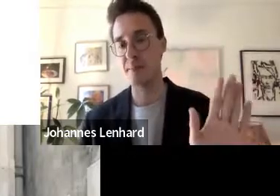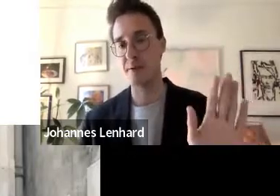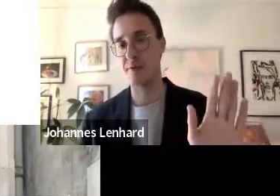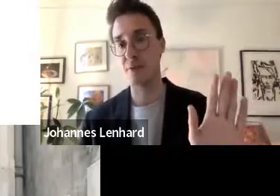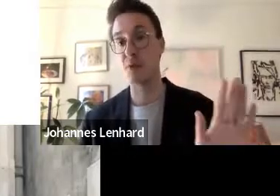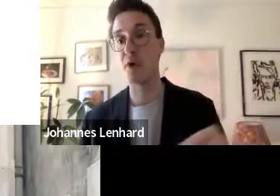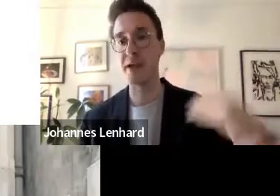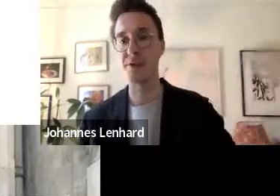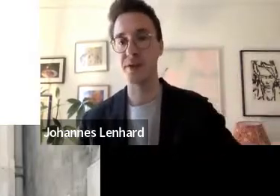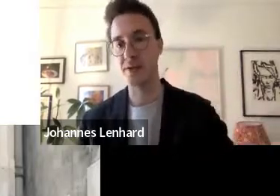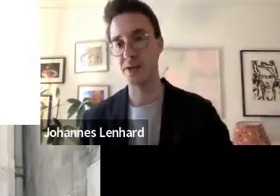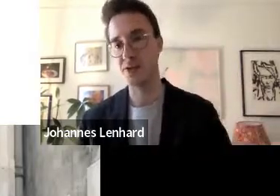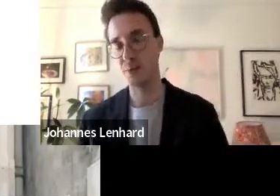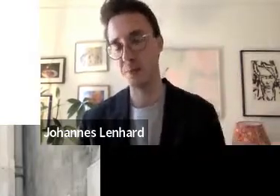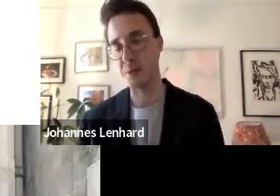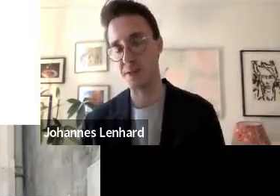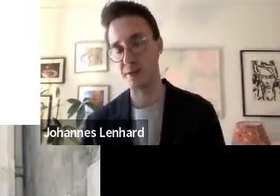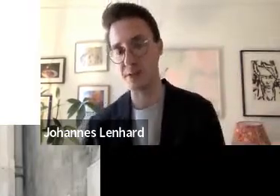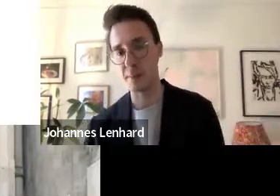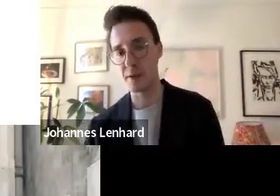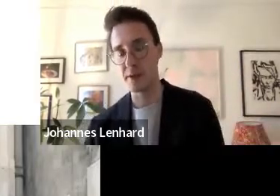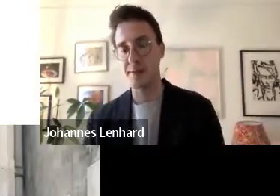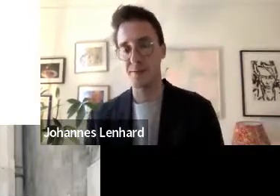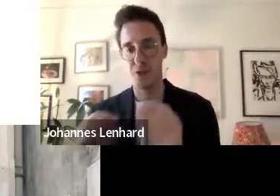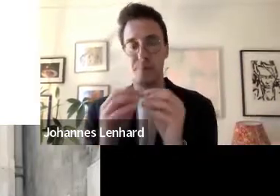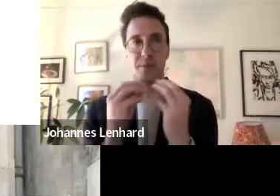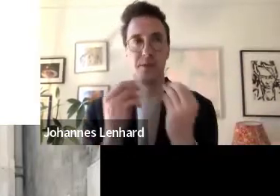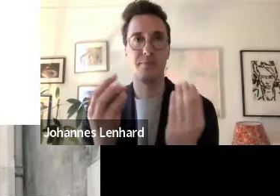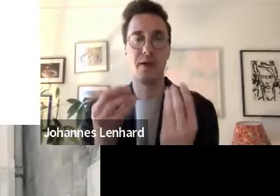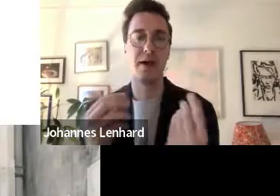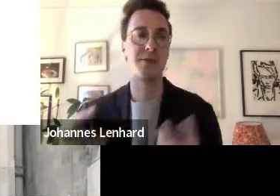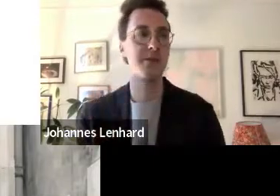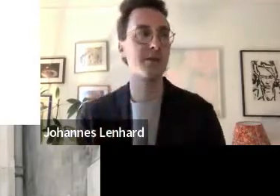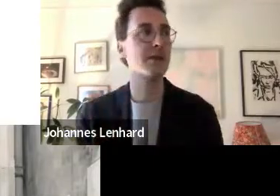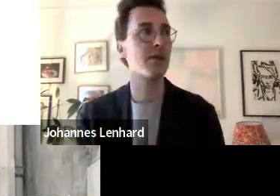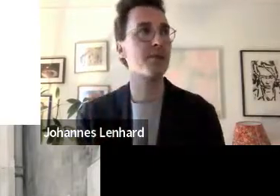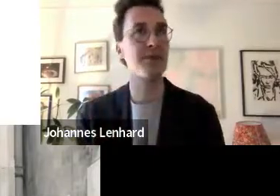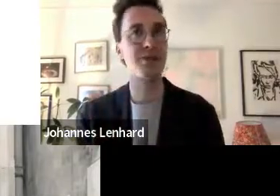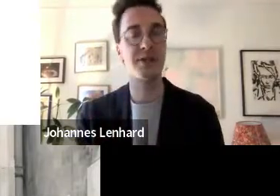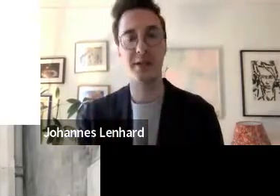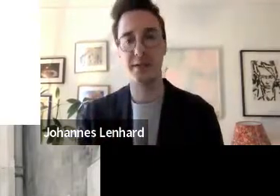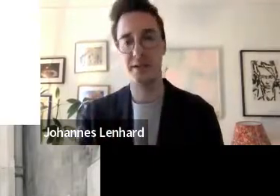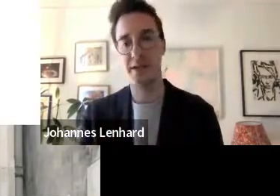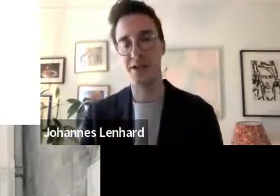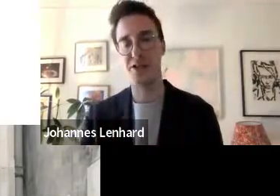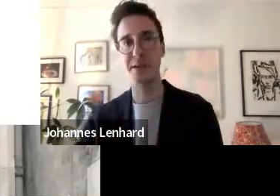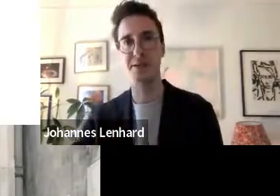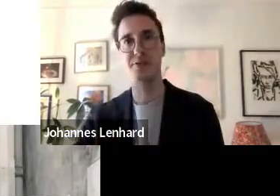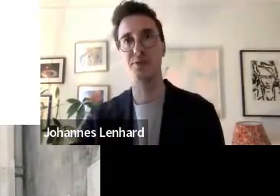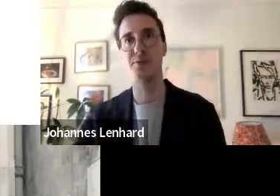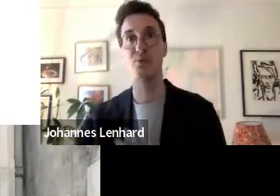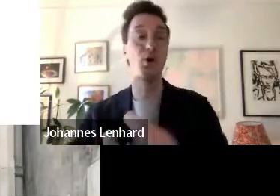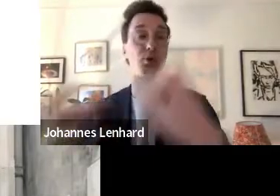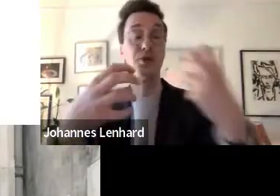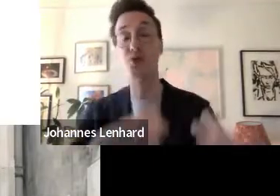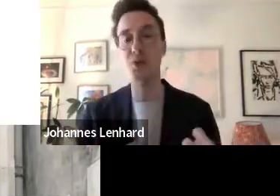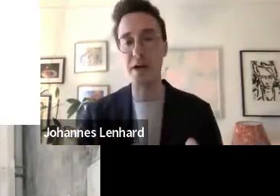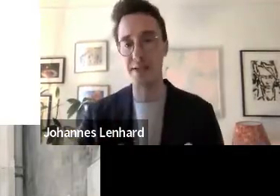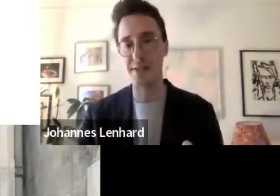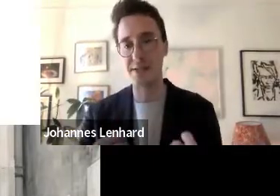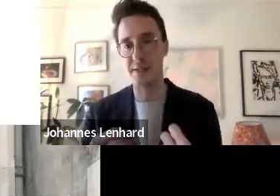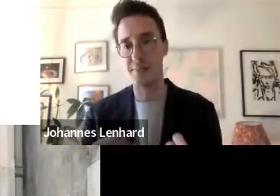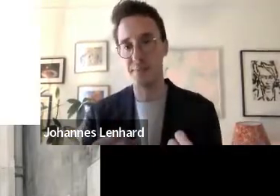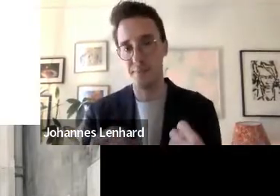keeping people from going into that niche to warm themselves up. So perhaps an observation here that again speaks to what we